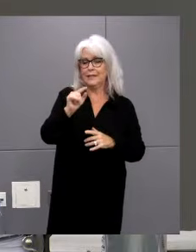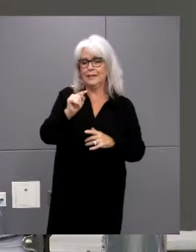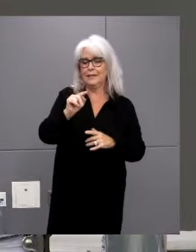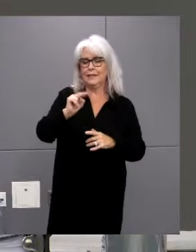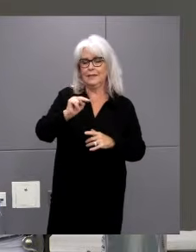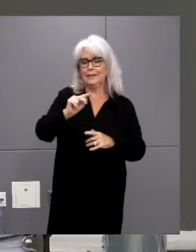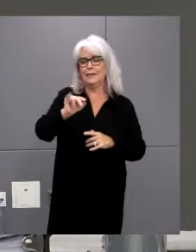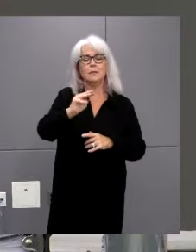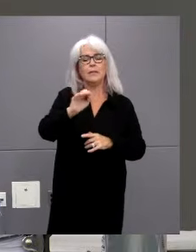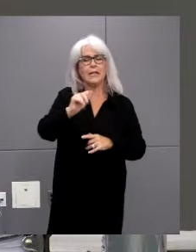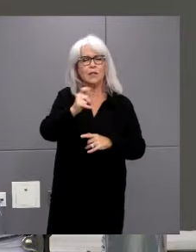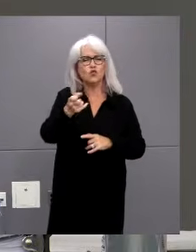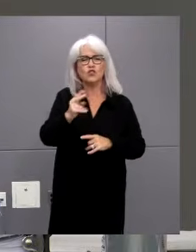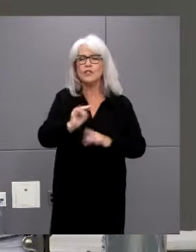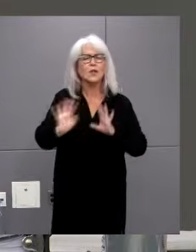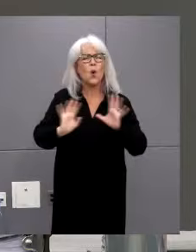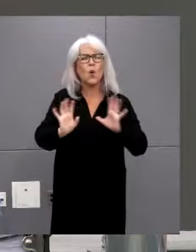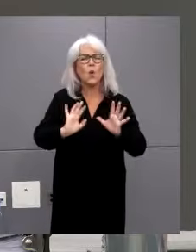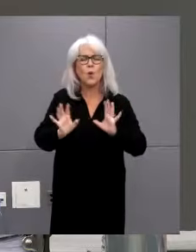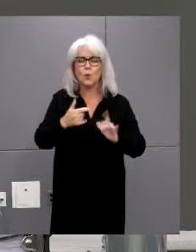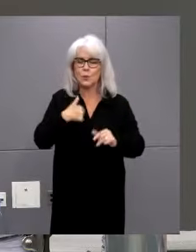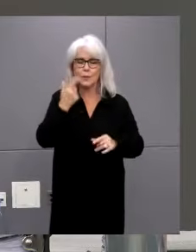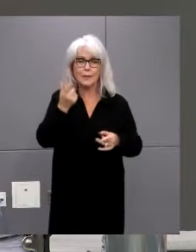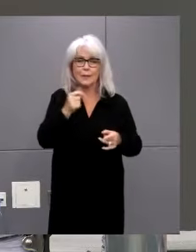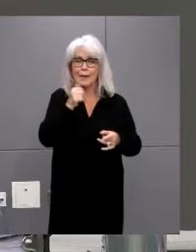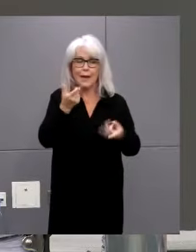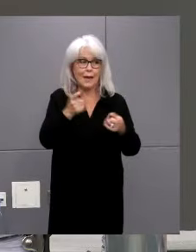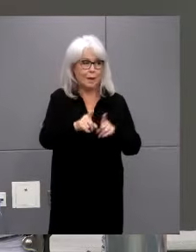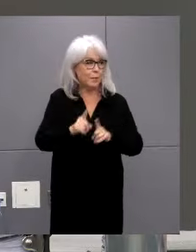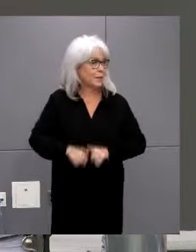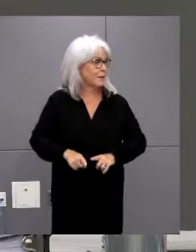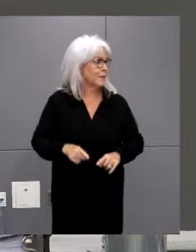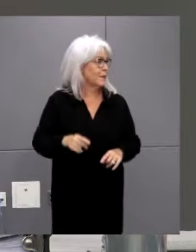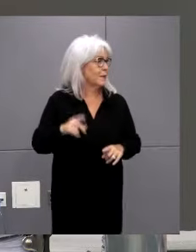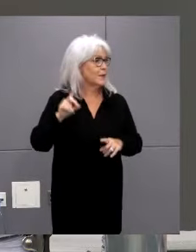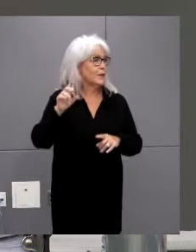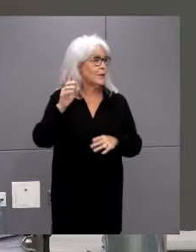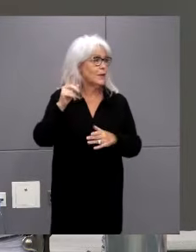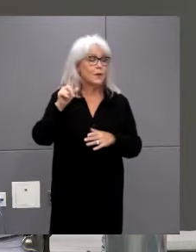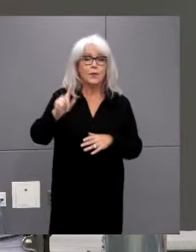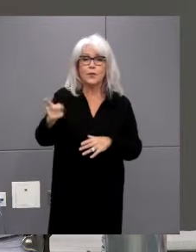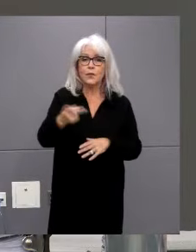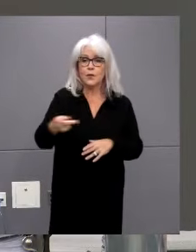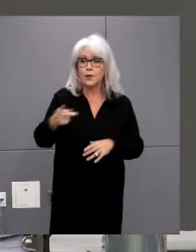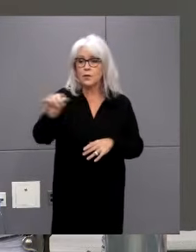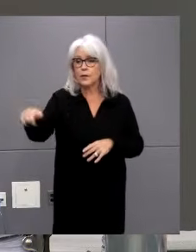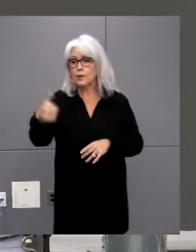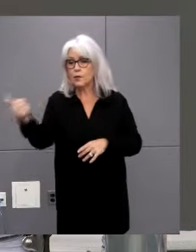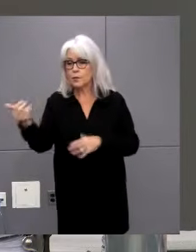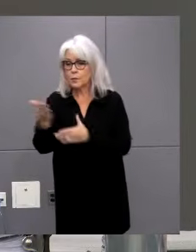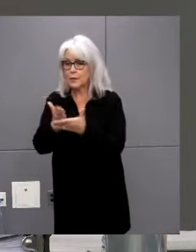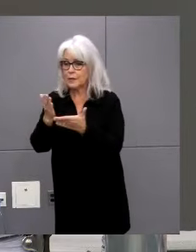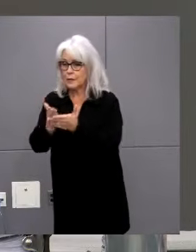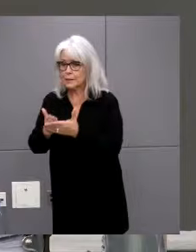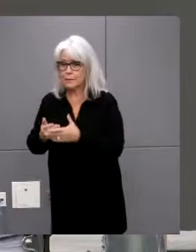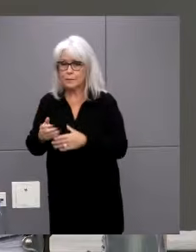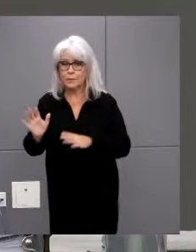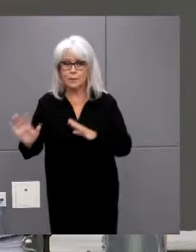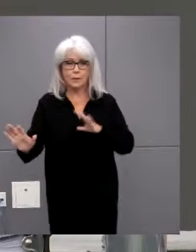That's not what happened here, okay? There's another piece, though, Mr. Chair. Excuse me. I apologize.